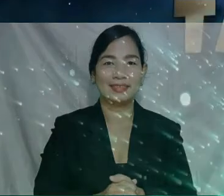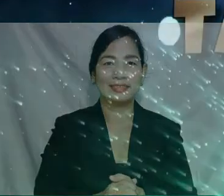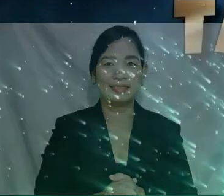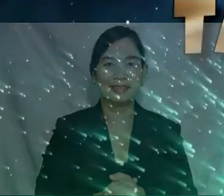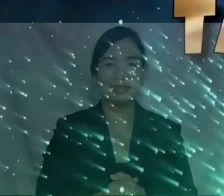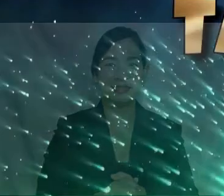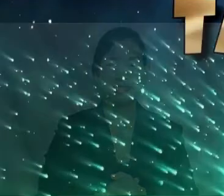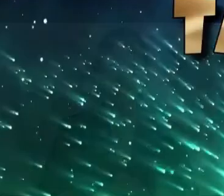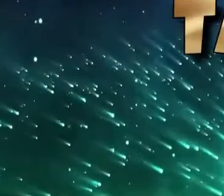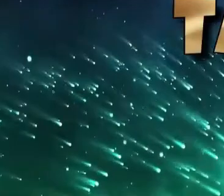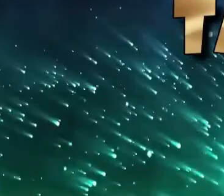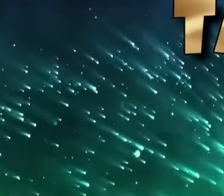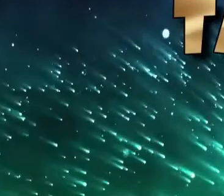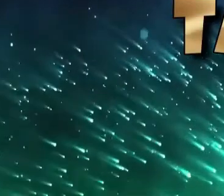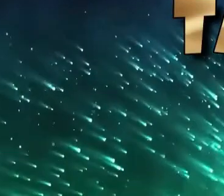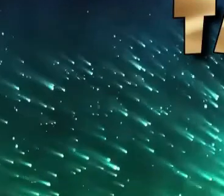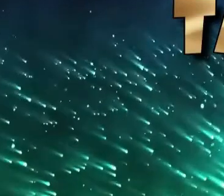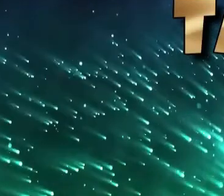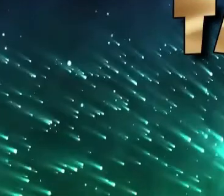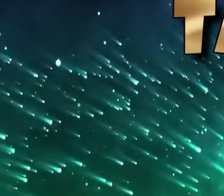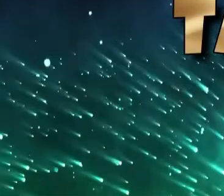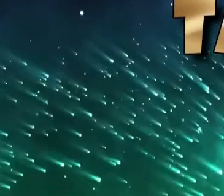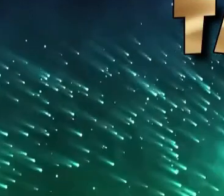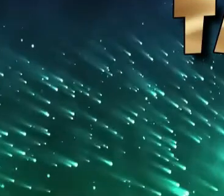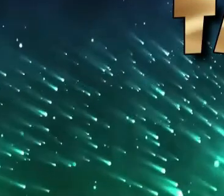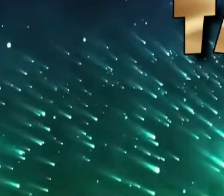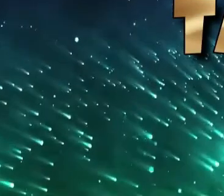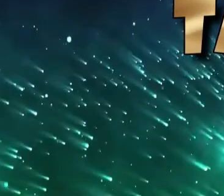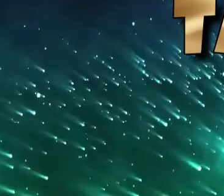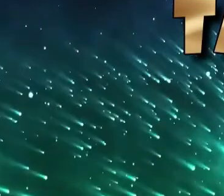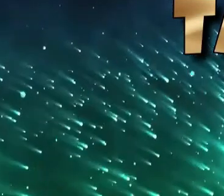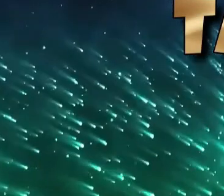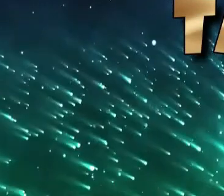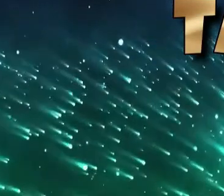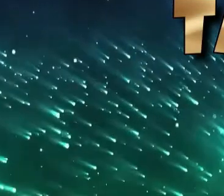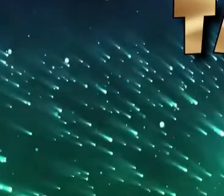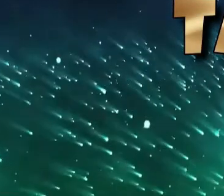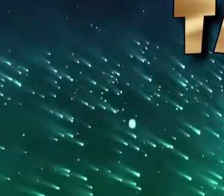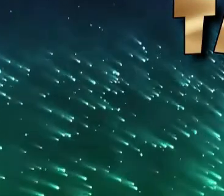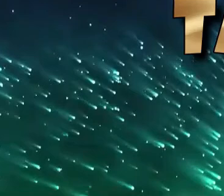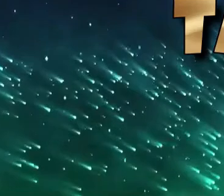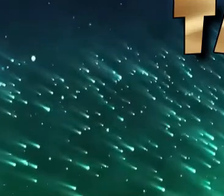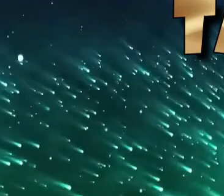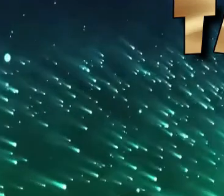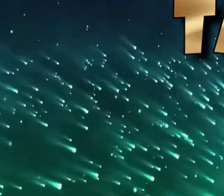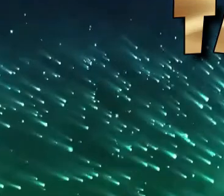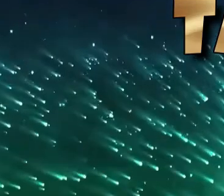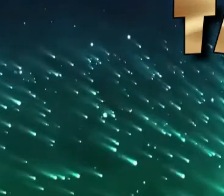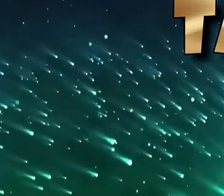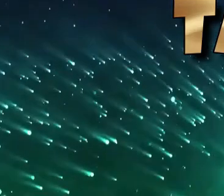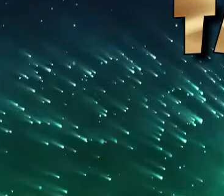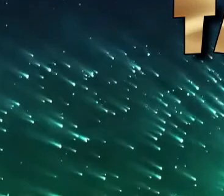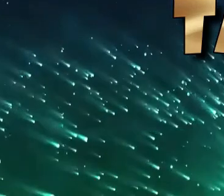Na na na na na na na, dapat tagong radyo eskwela na. Na na na na na na na na